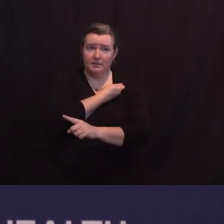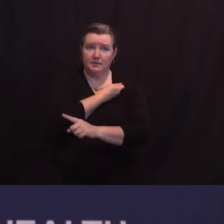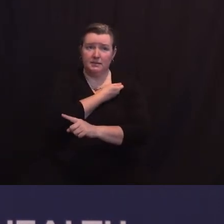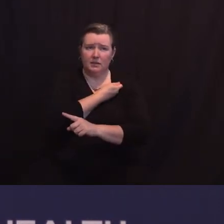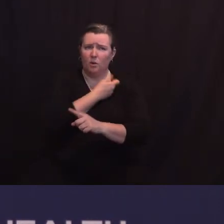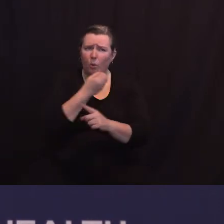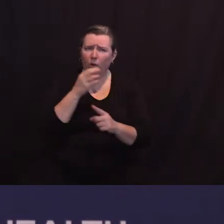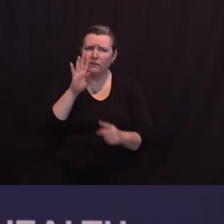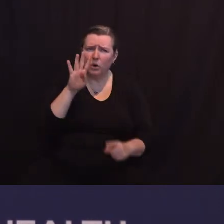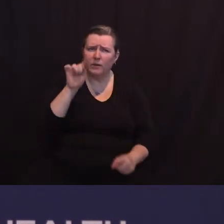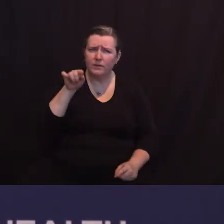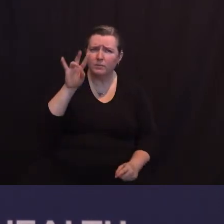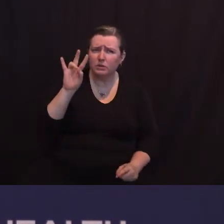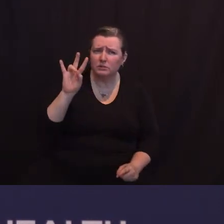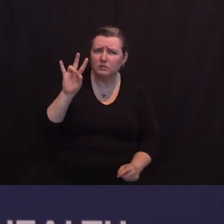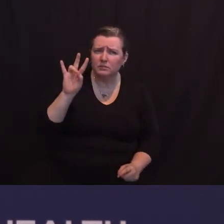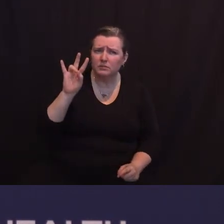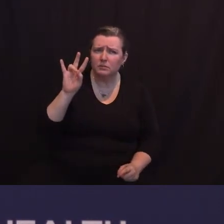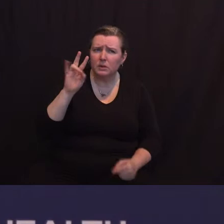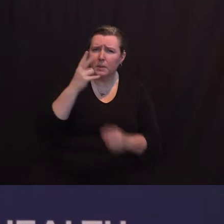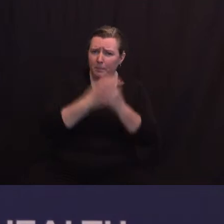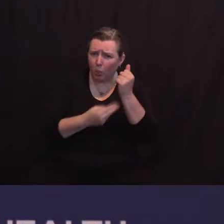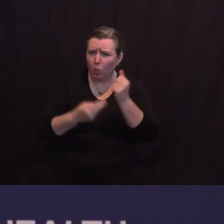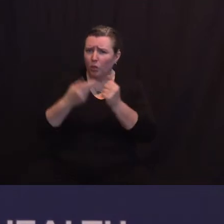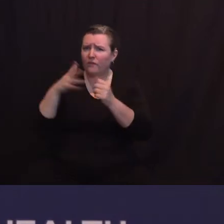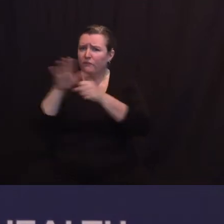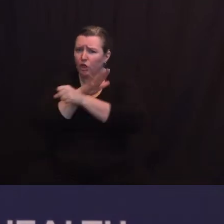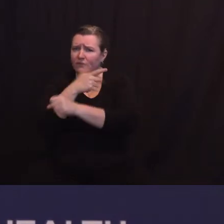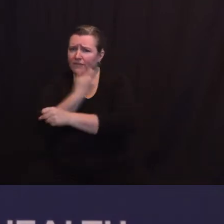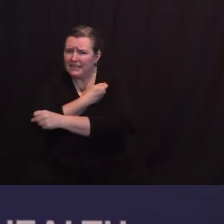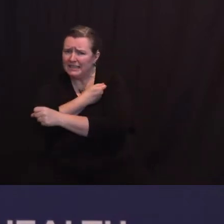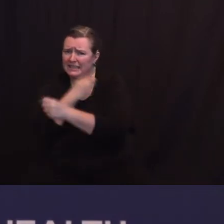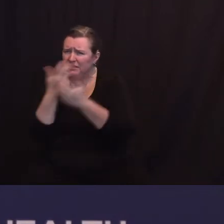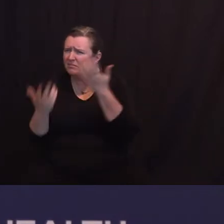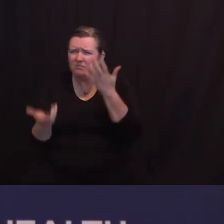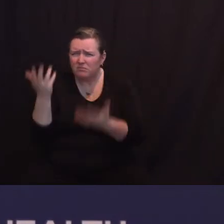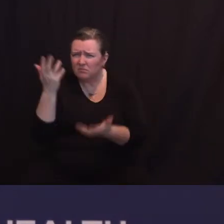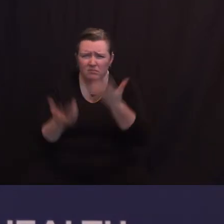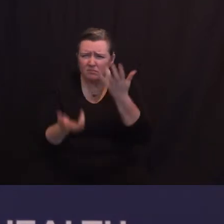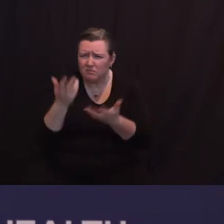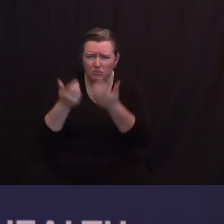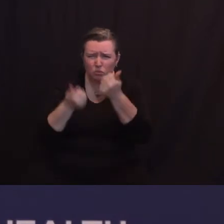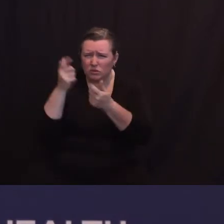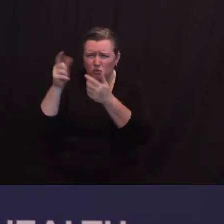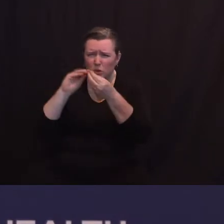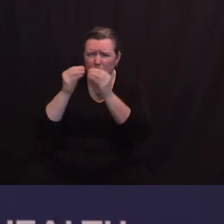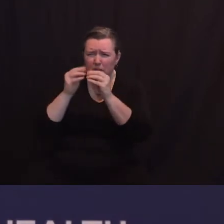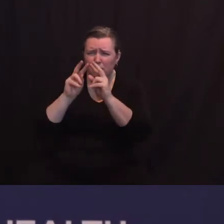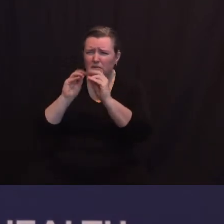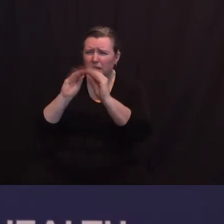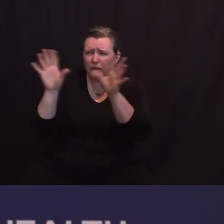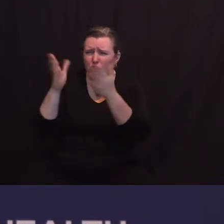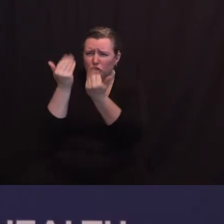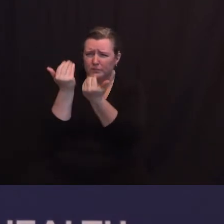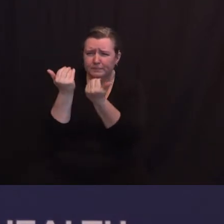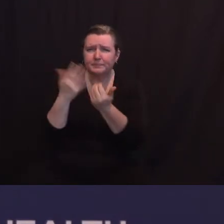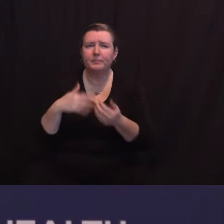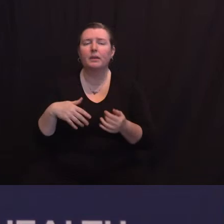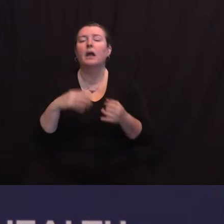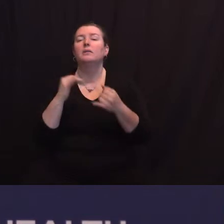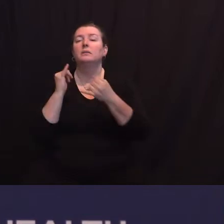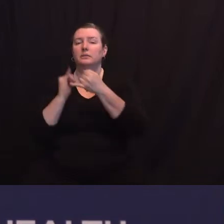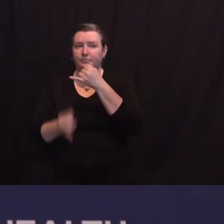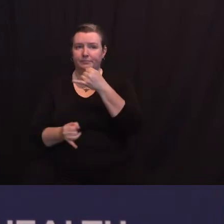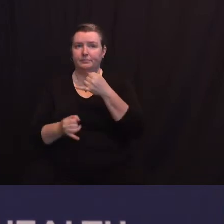vaccinated by May. Have you shifted? Is it now just getting that first shot in the arm? And lastly, from Karen Yee, how